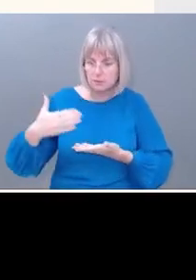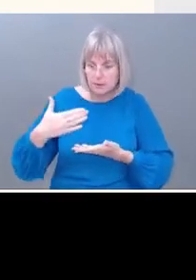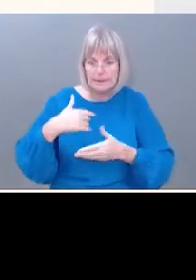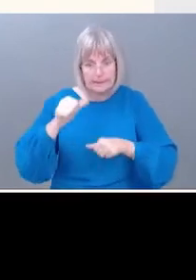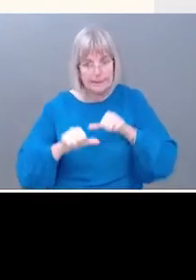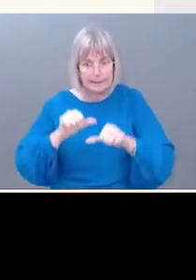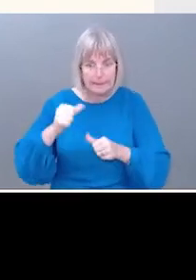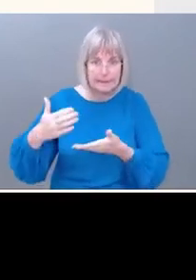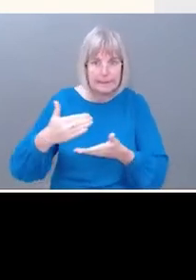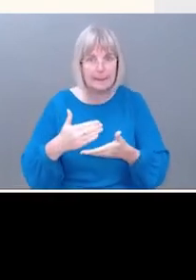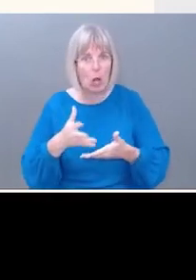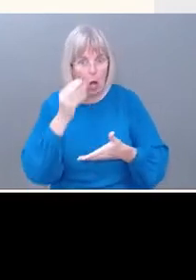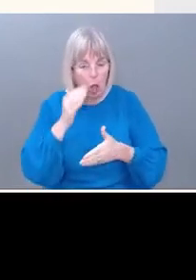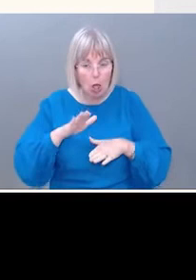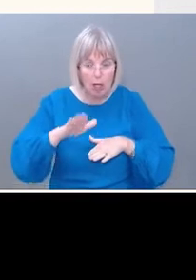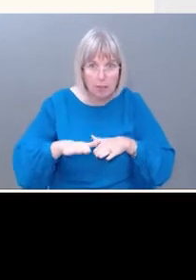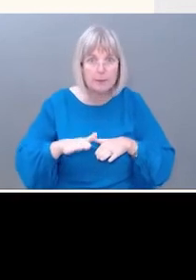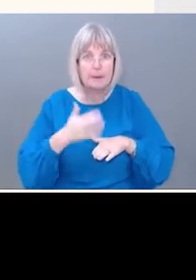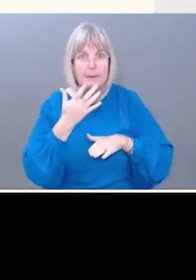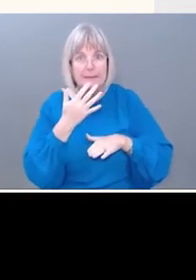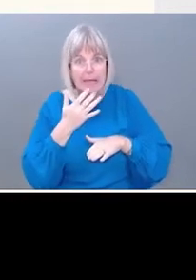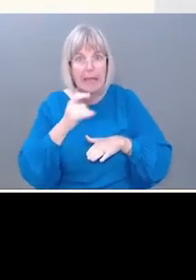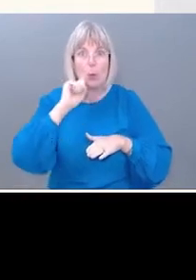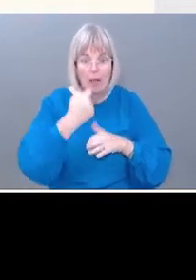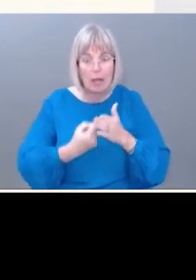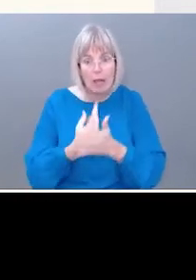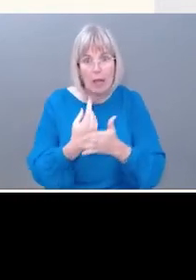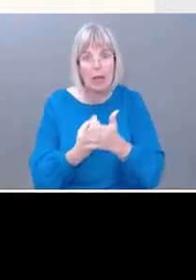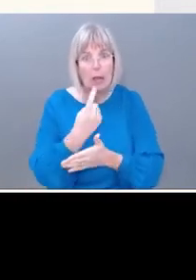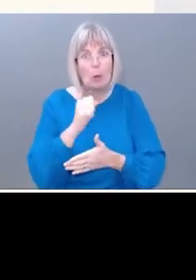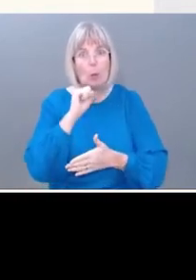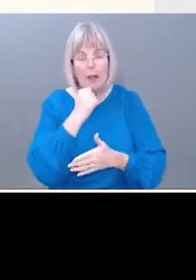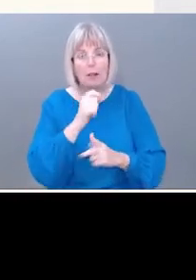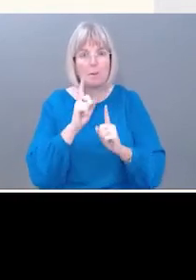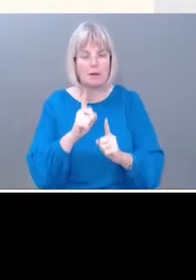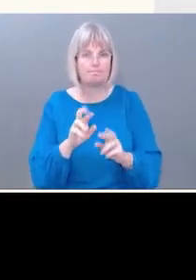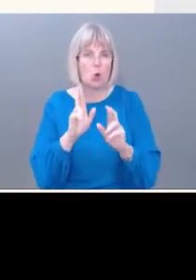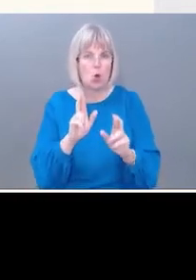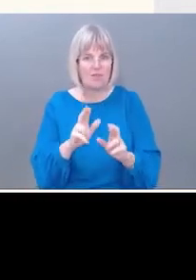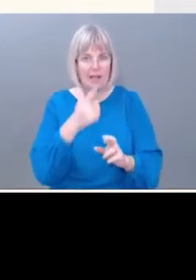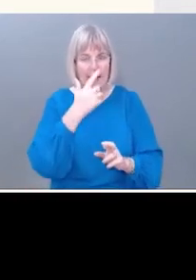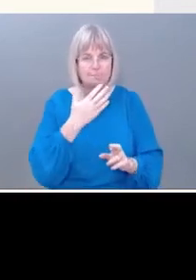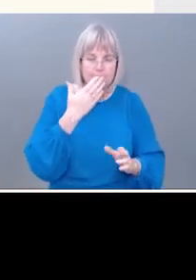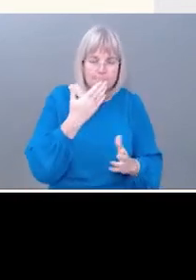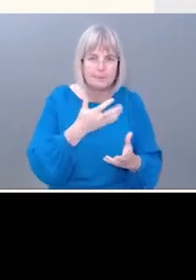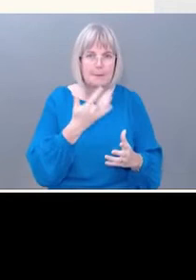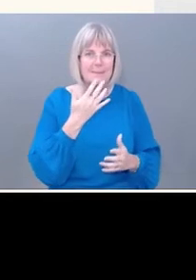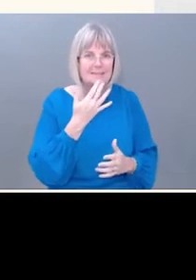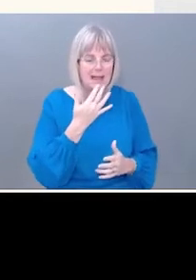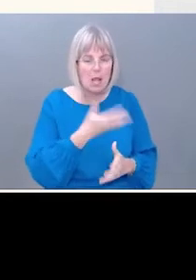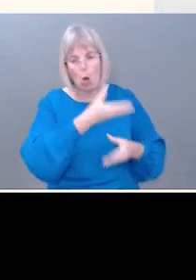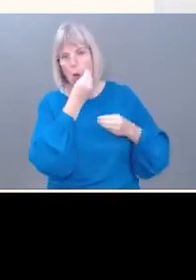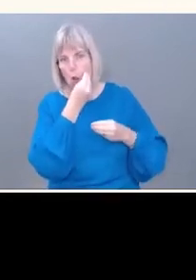we take, and there'll be mistakes which we can hopefully learn from and apply in future years to kind of help build on